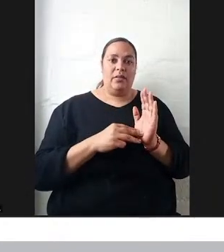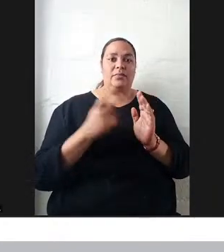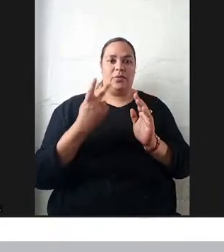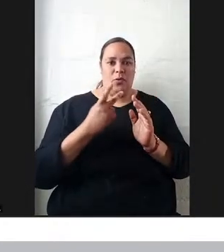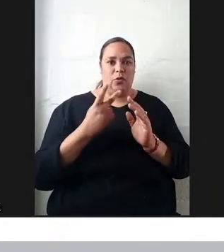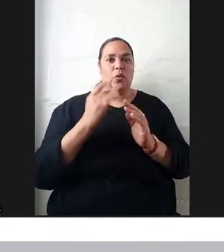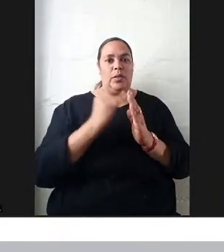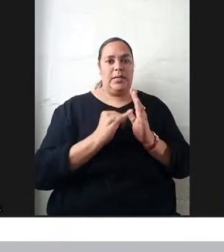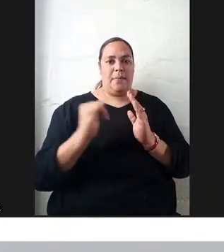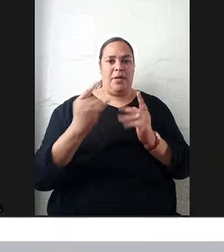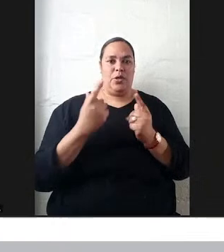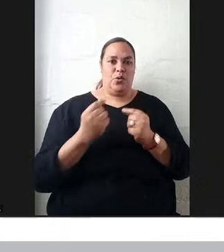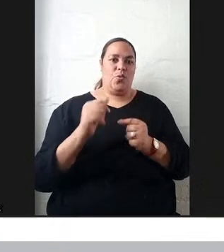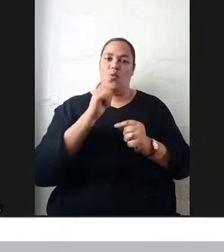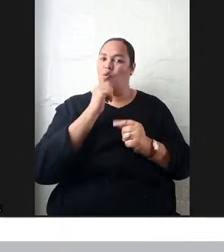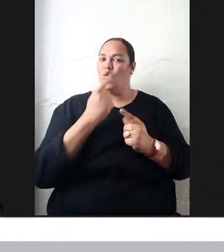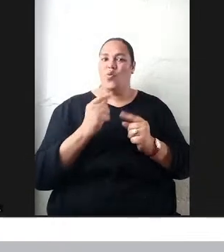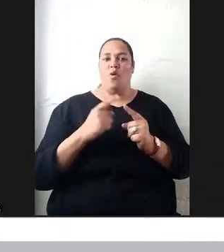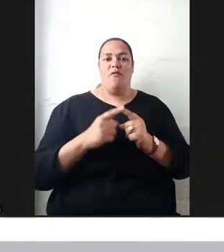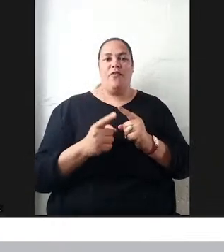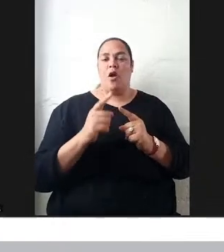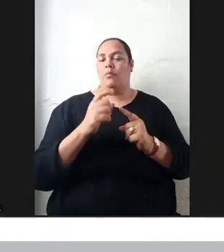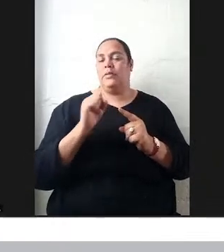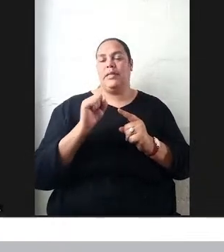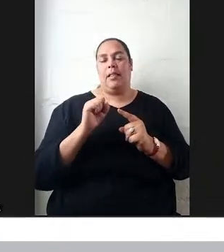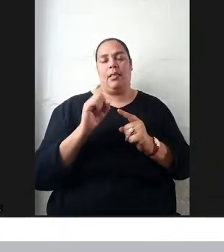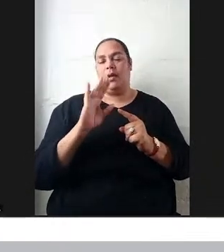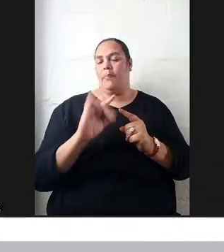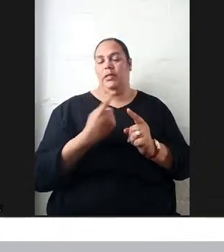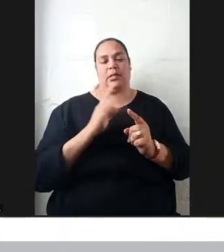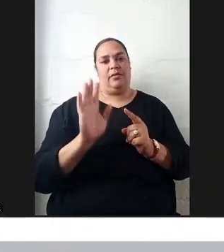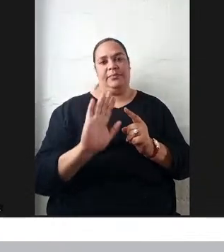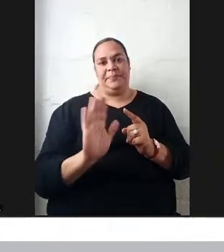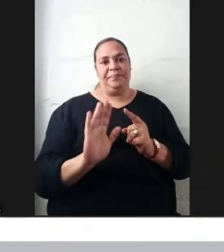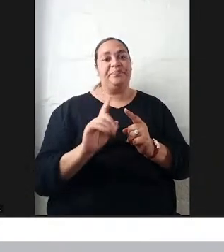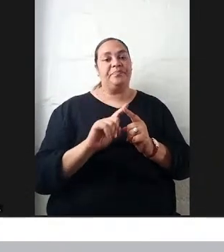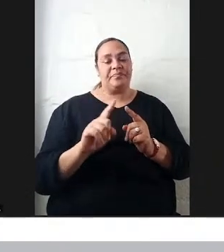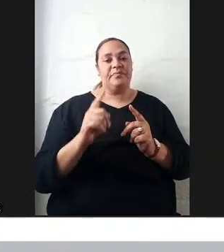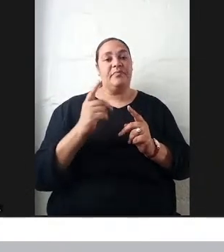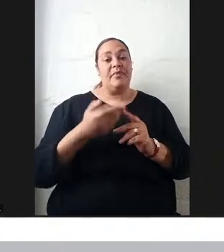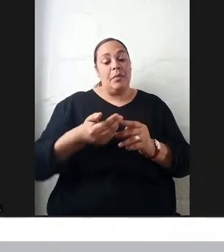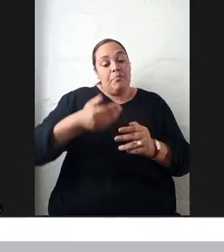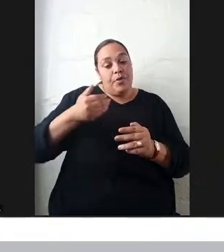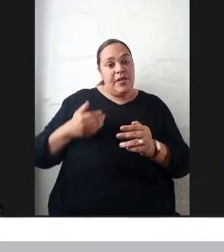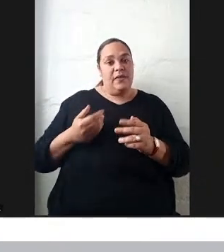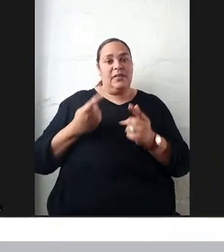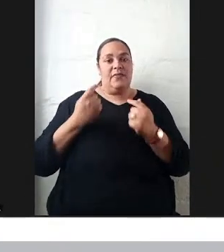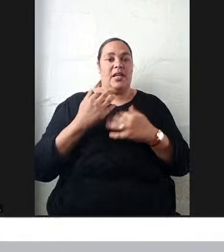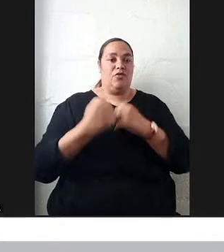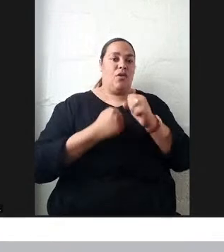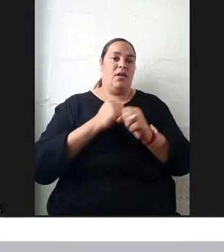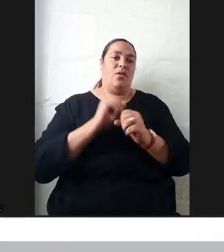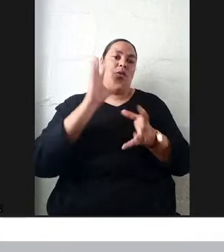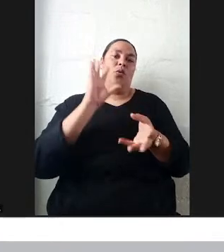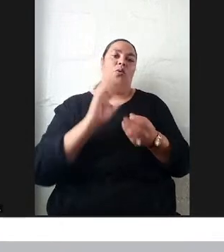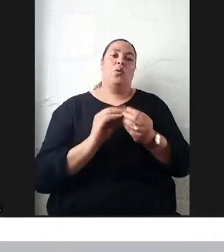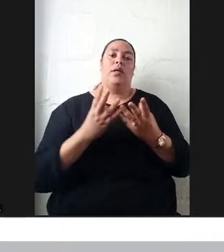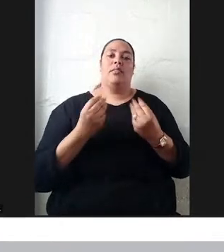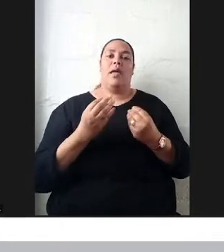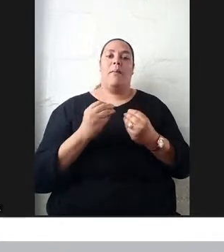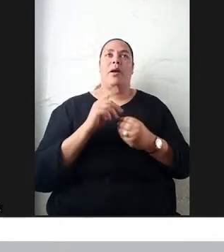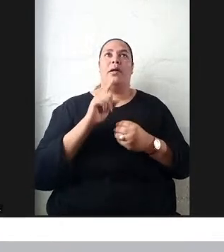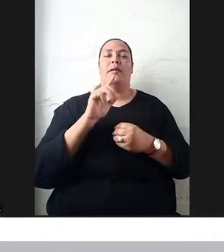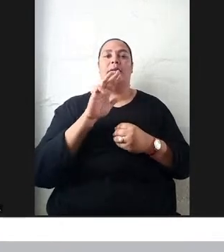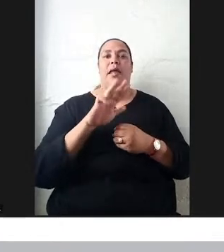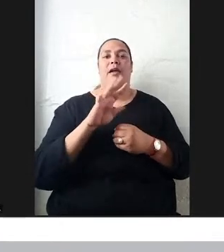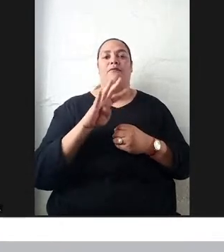done and not done by Freeport Saldanha itself. And for the previous financial year, the total number came to 944